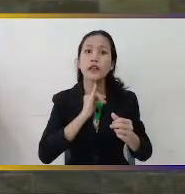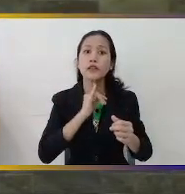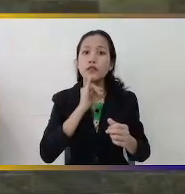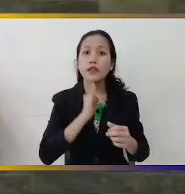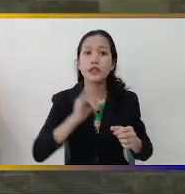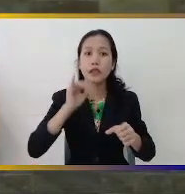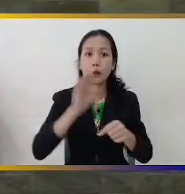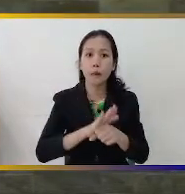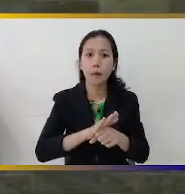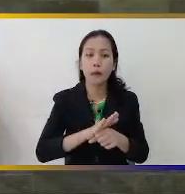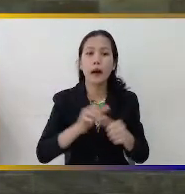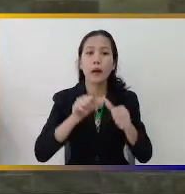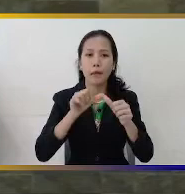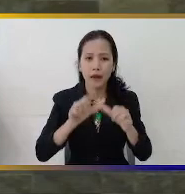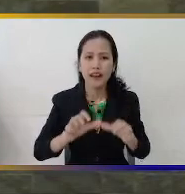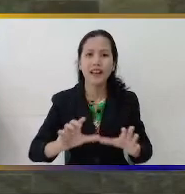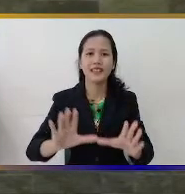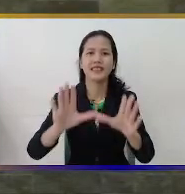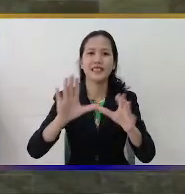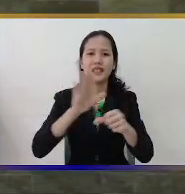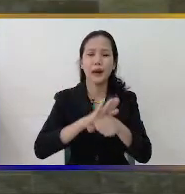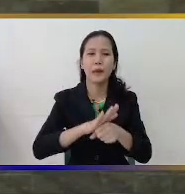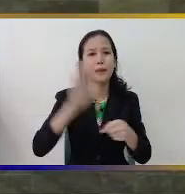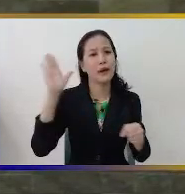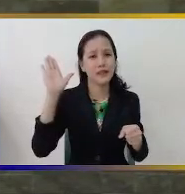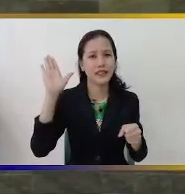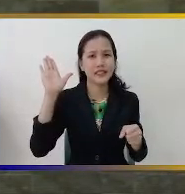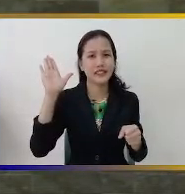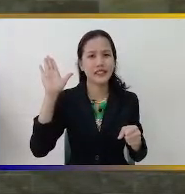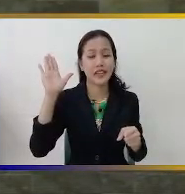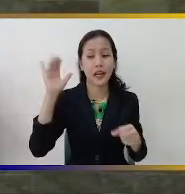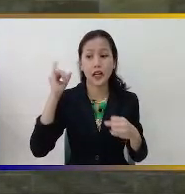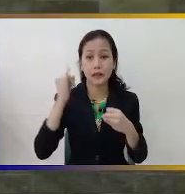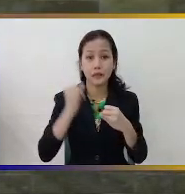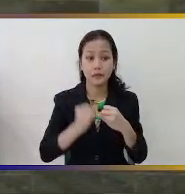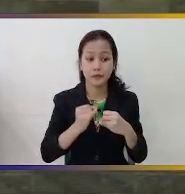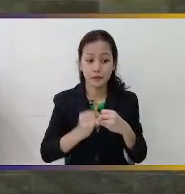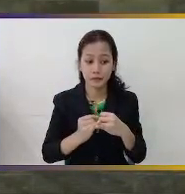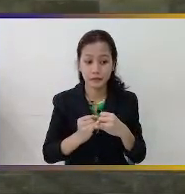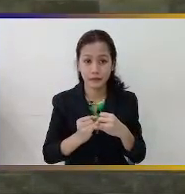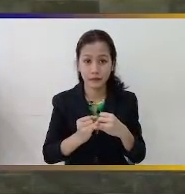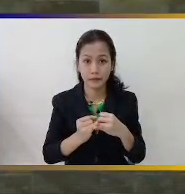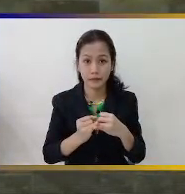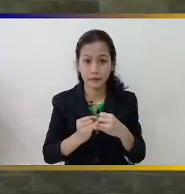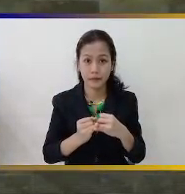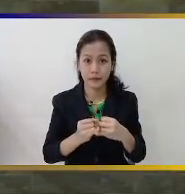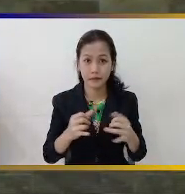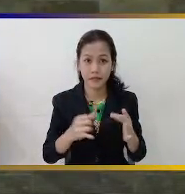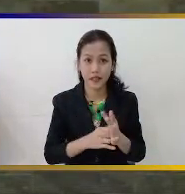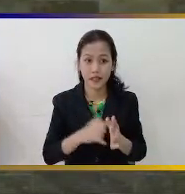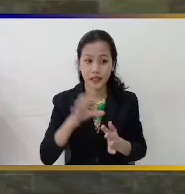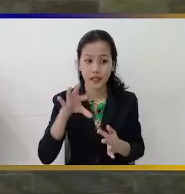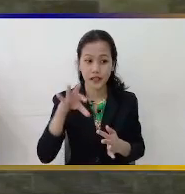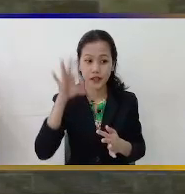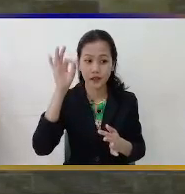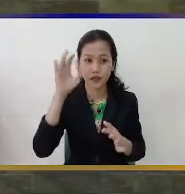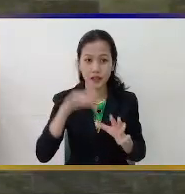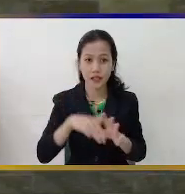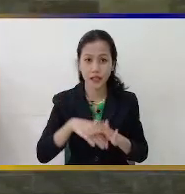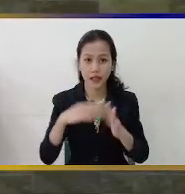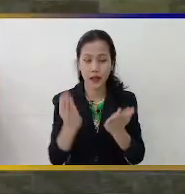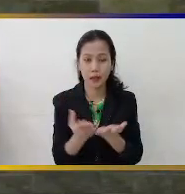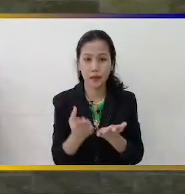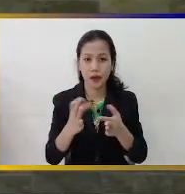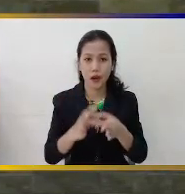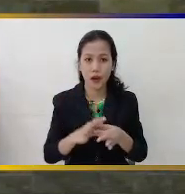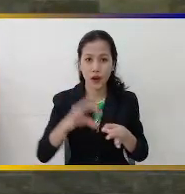blessings promised. And then the last outline na makikita po natin dito po in the book of Micah